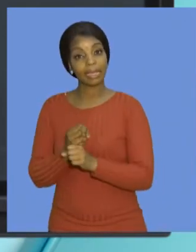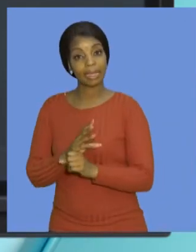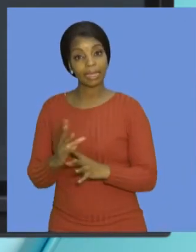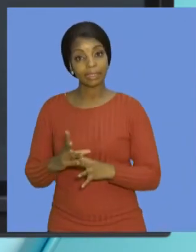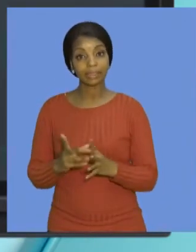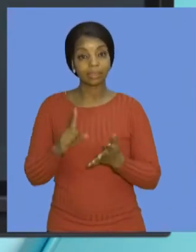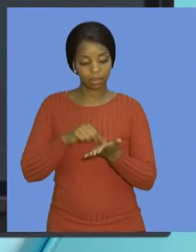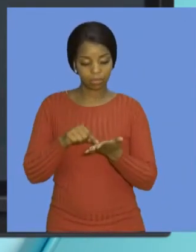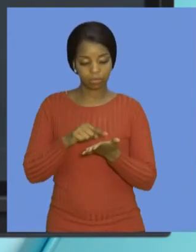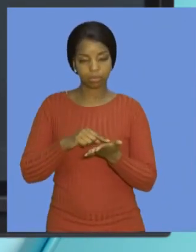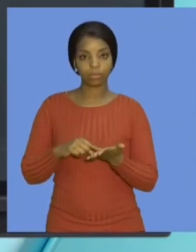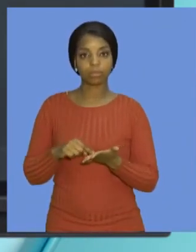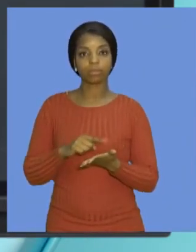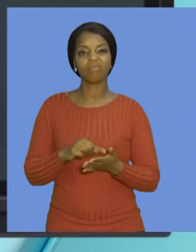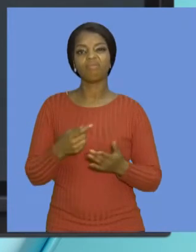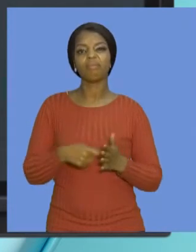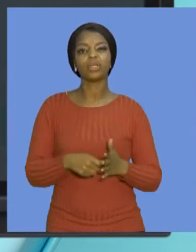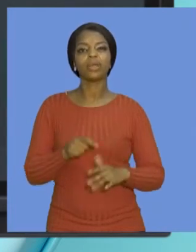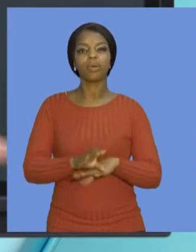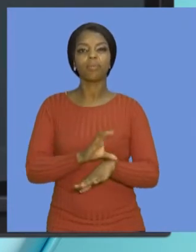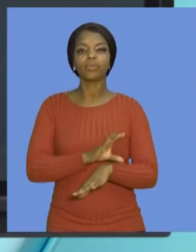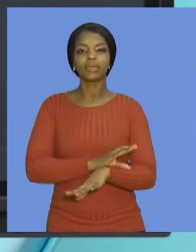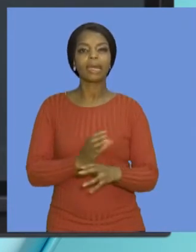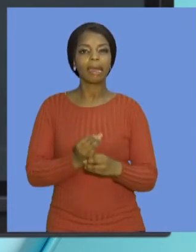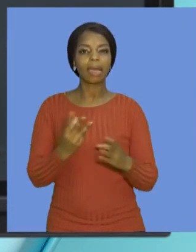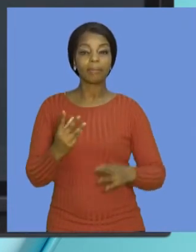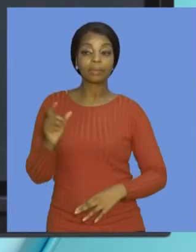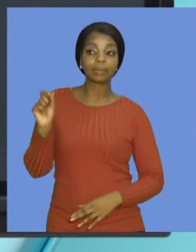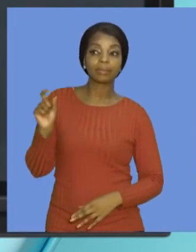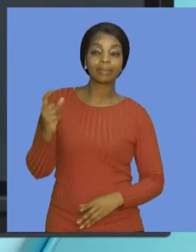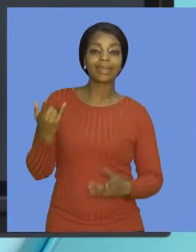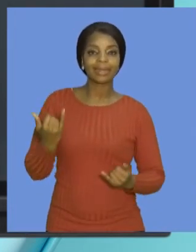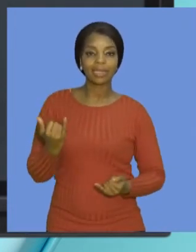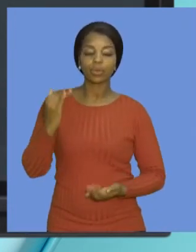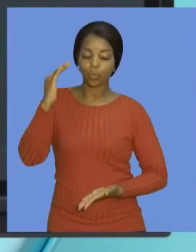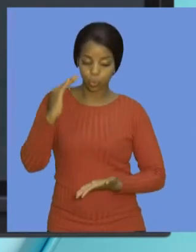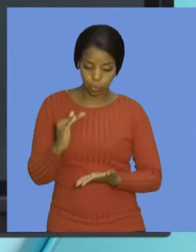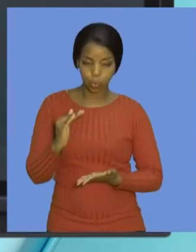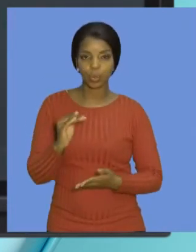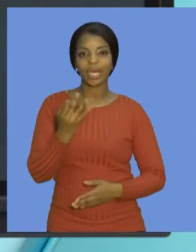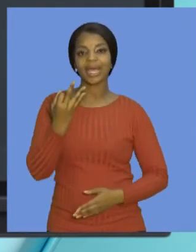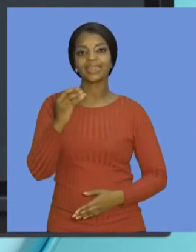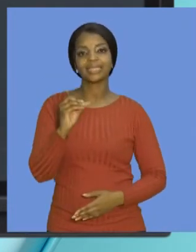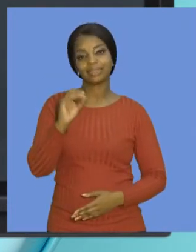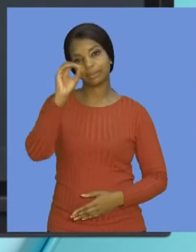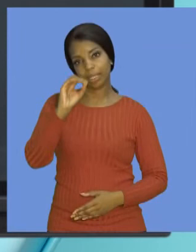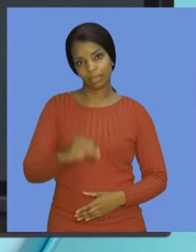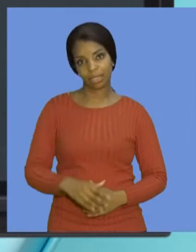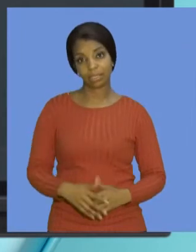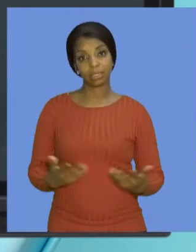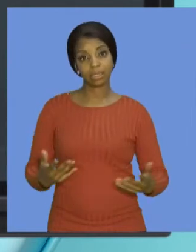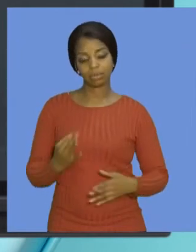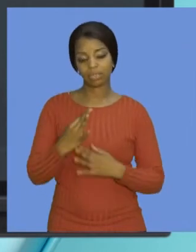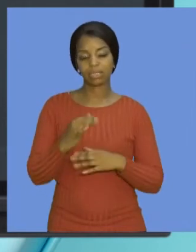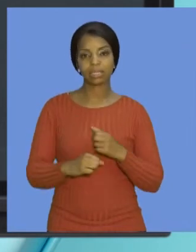that you bought the computer for, or this business bought the computer for, has now gone down by 30%